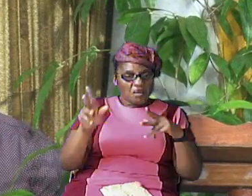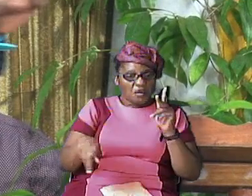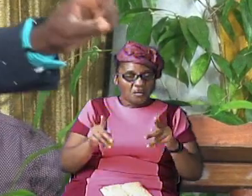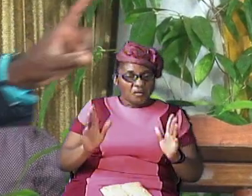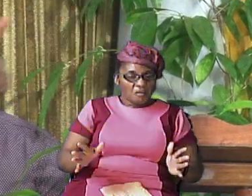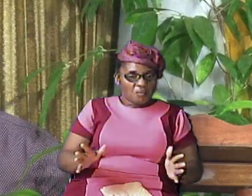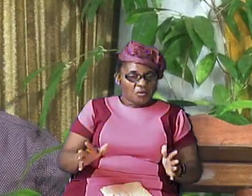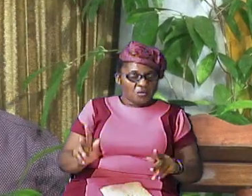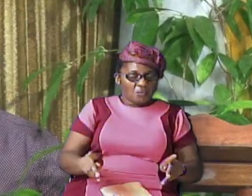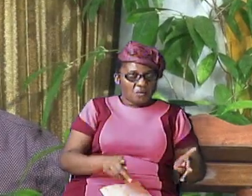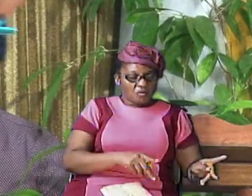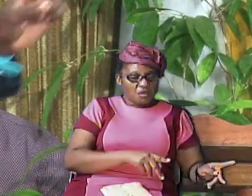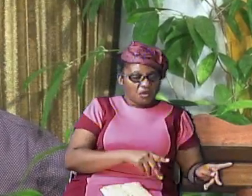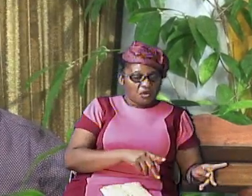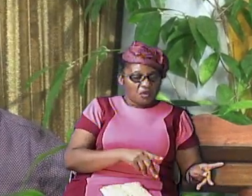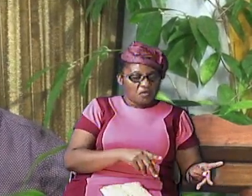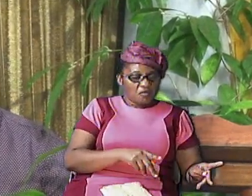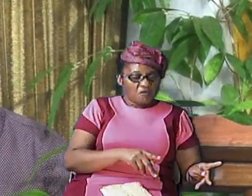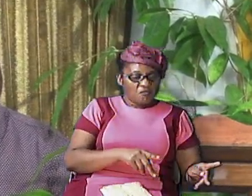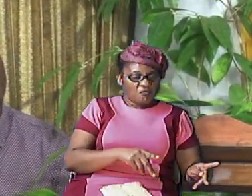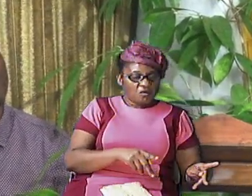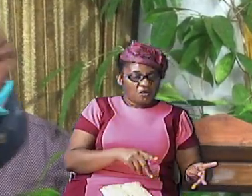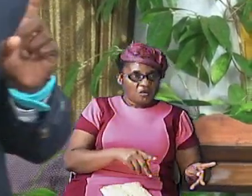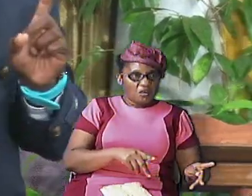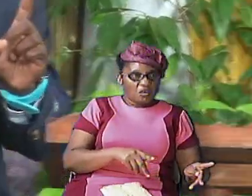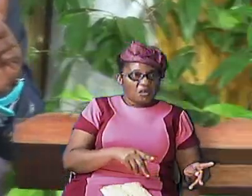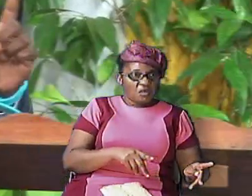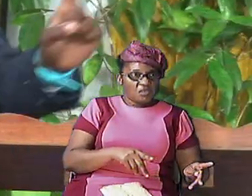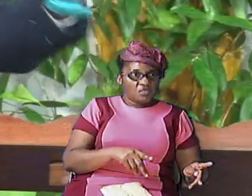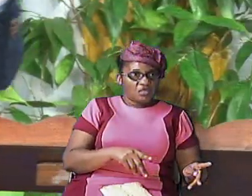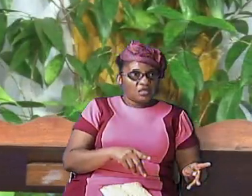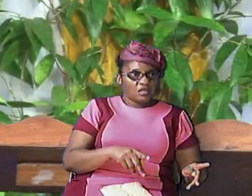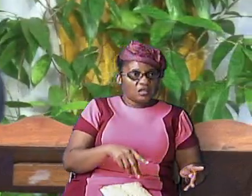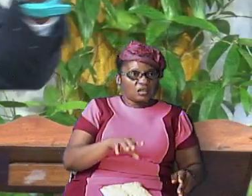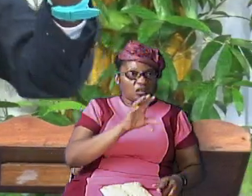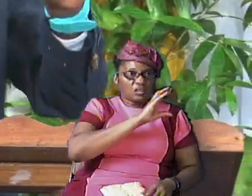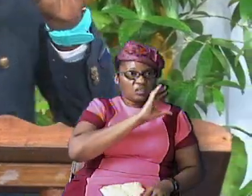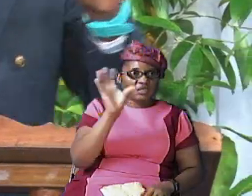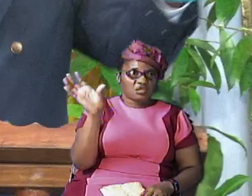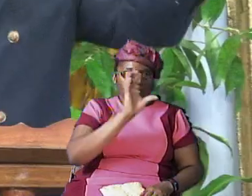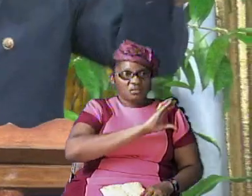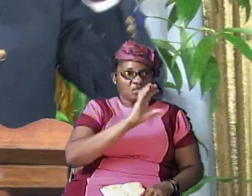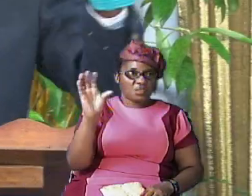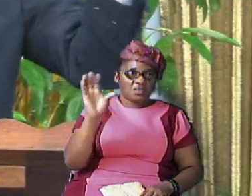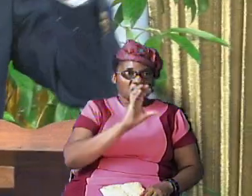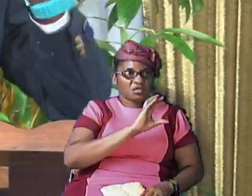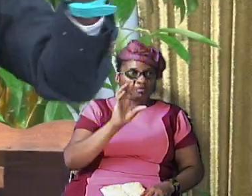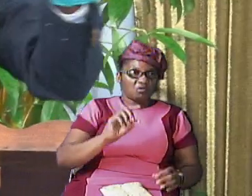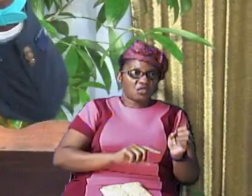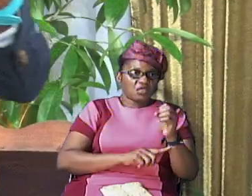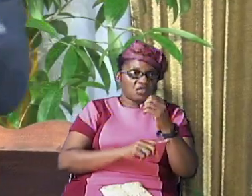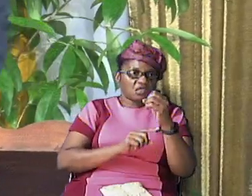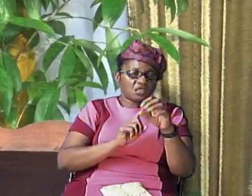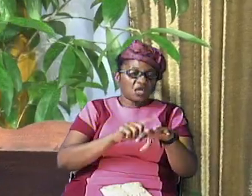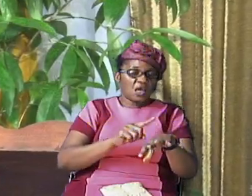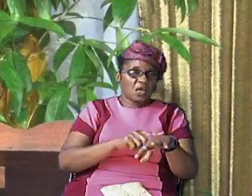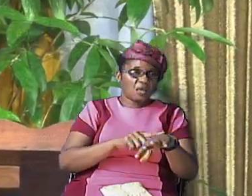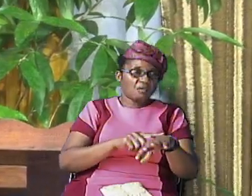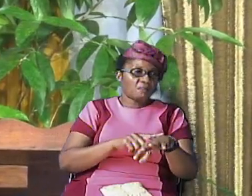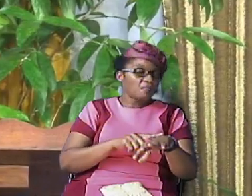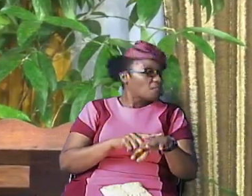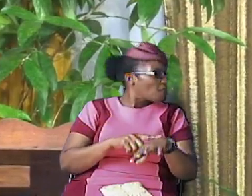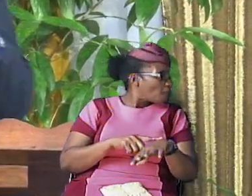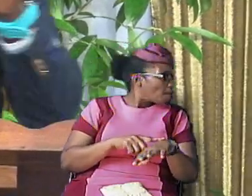are preparing for this festive season out there. But are they preparing to serve the Almighty